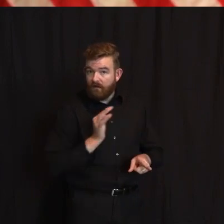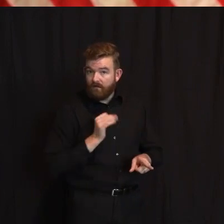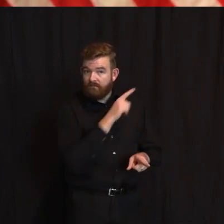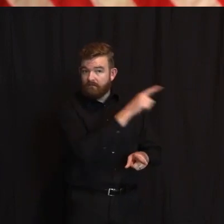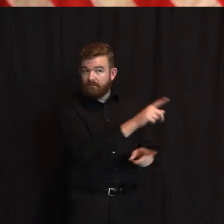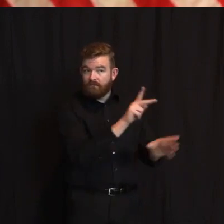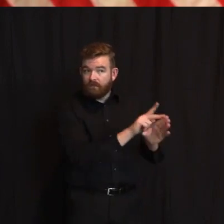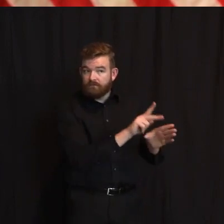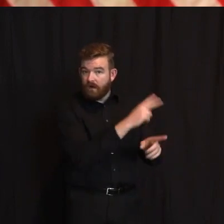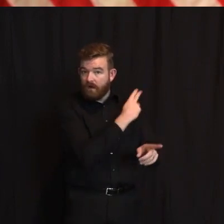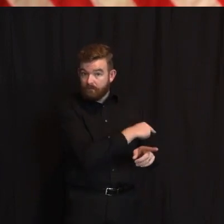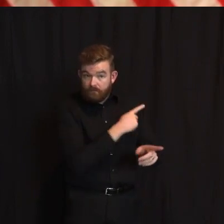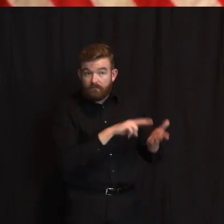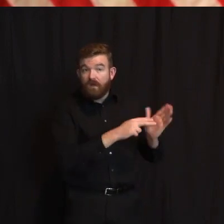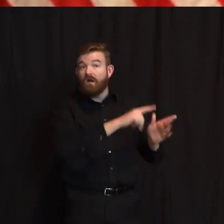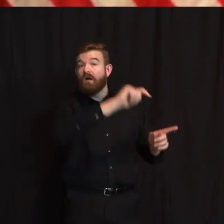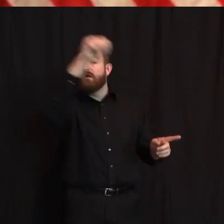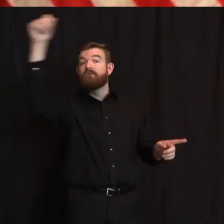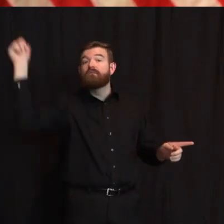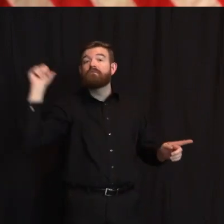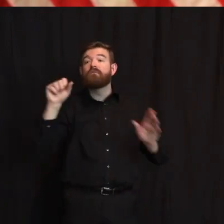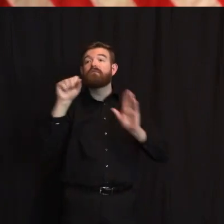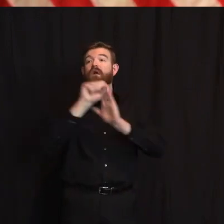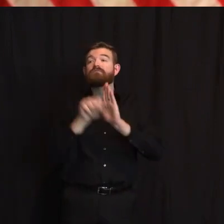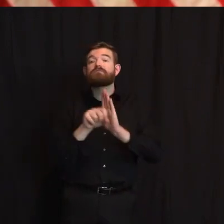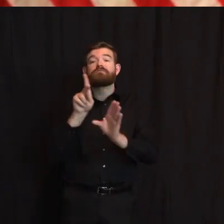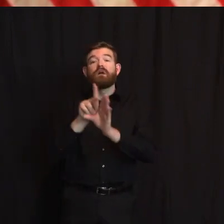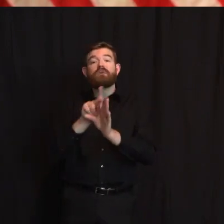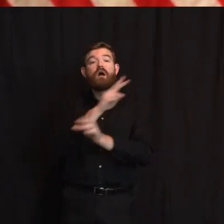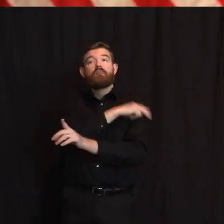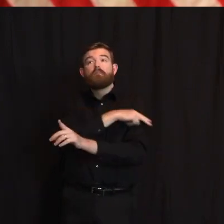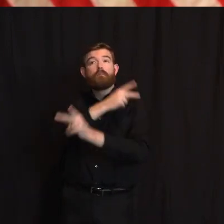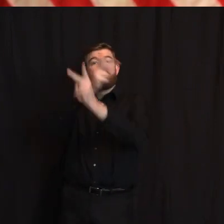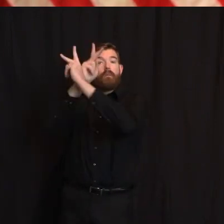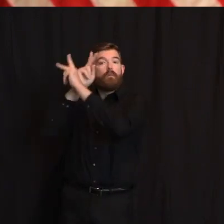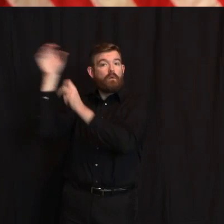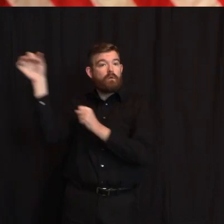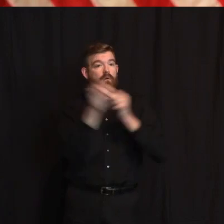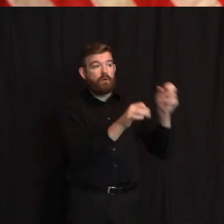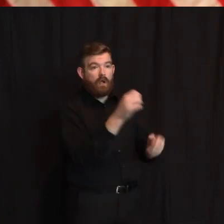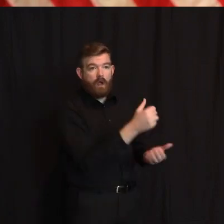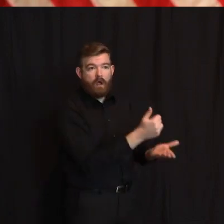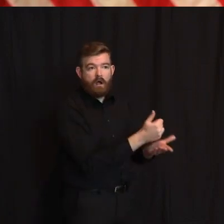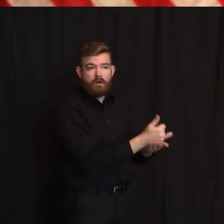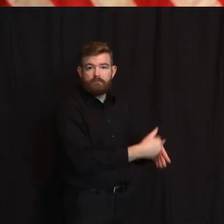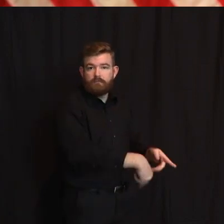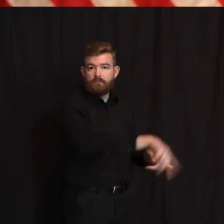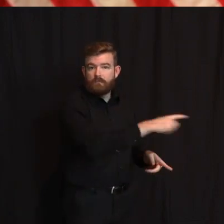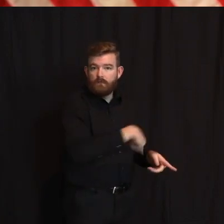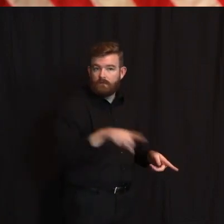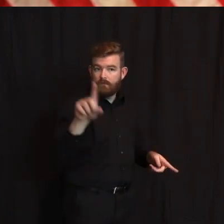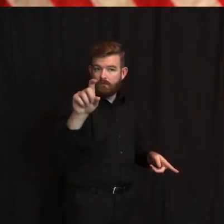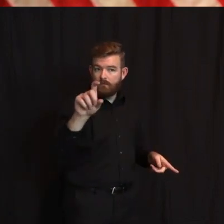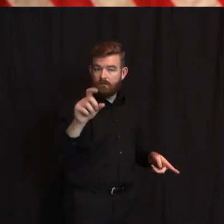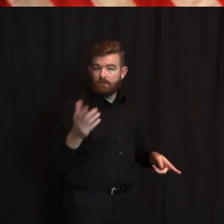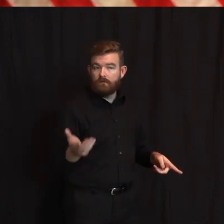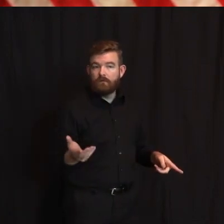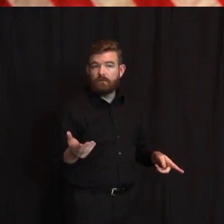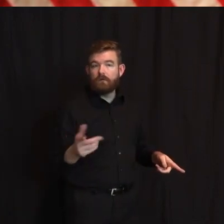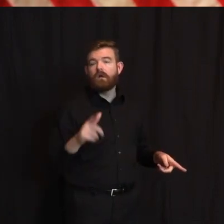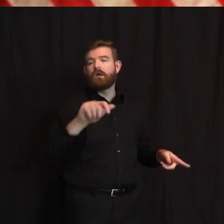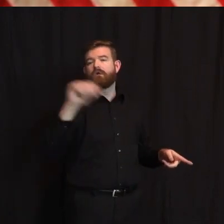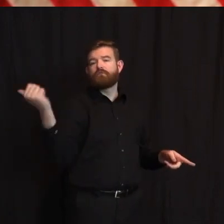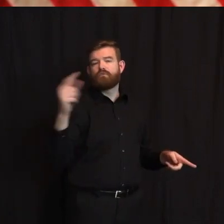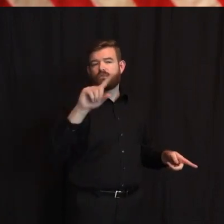4 state-run hospitals because of that outbreak? You may have been asked this before, but I don't know the answer. I wanted to ask your take on